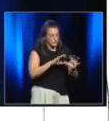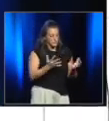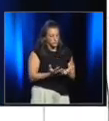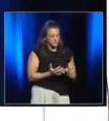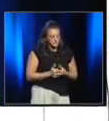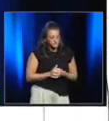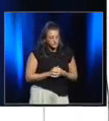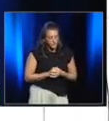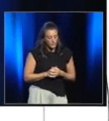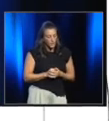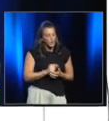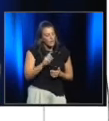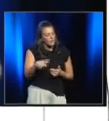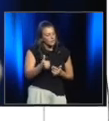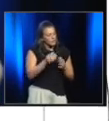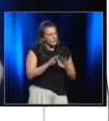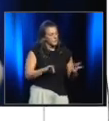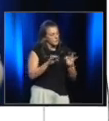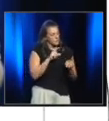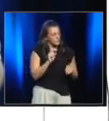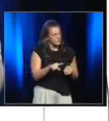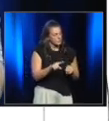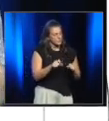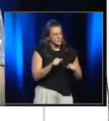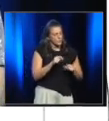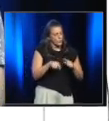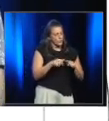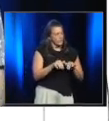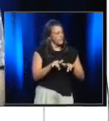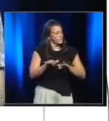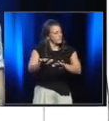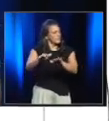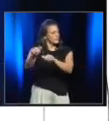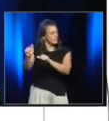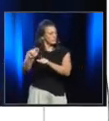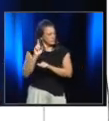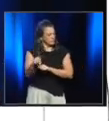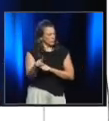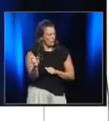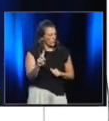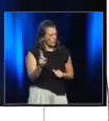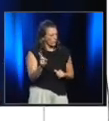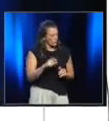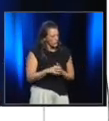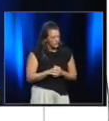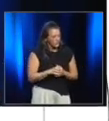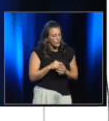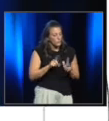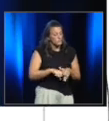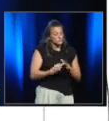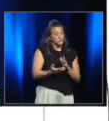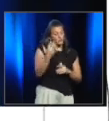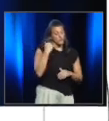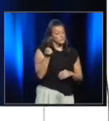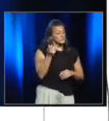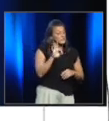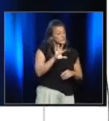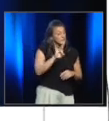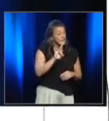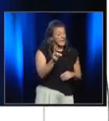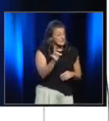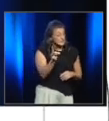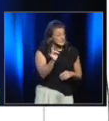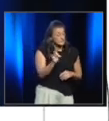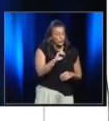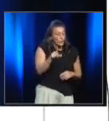really important question we had was, where do they go? When we started this work in the 1980s, this map is all we knew